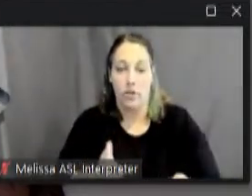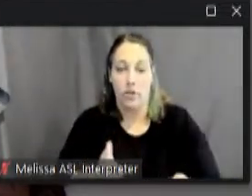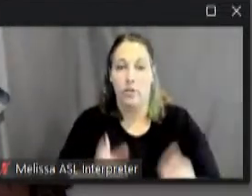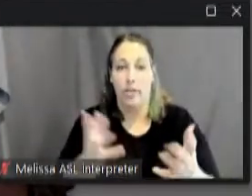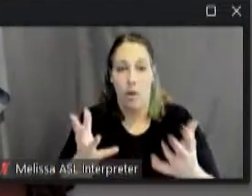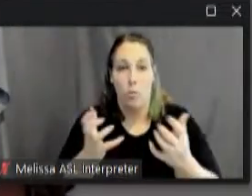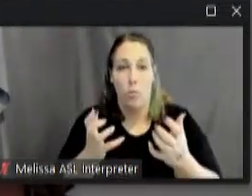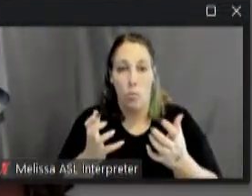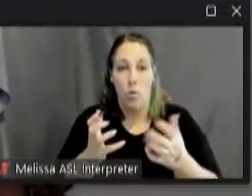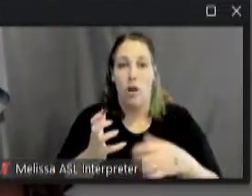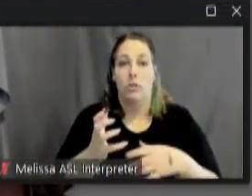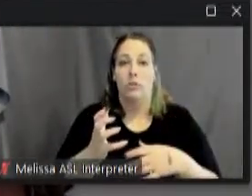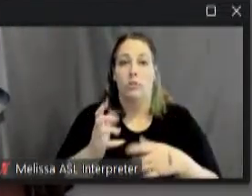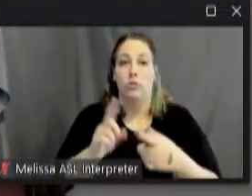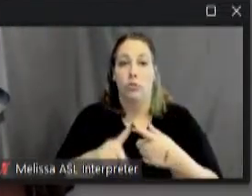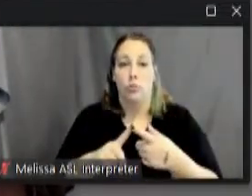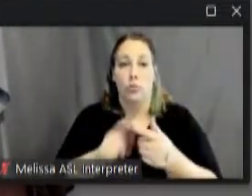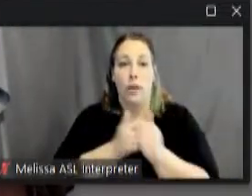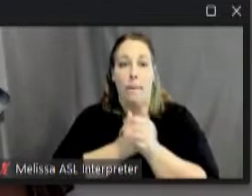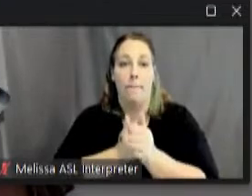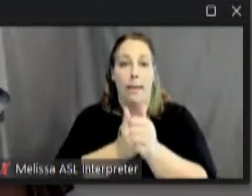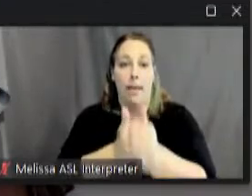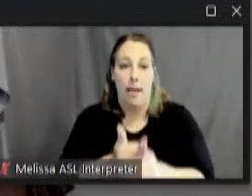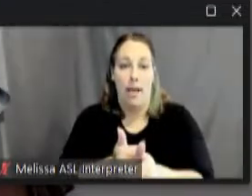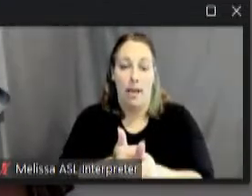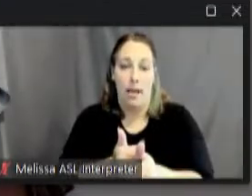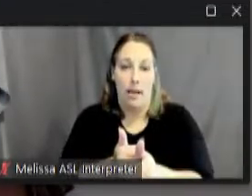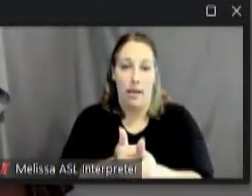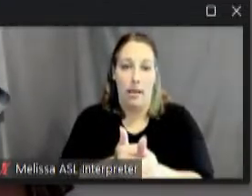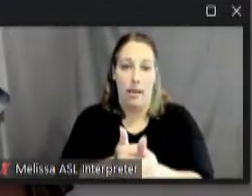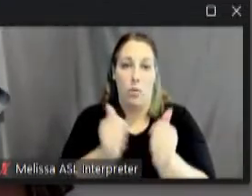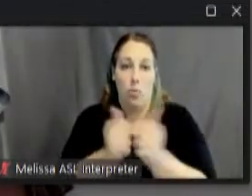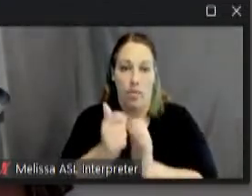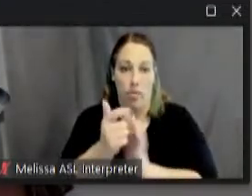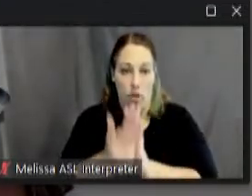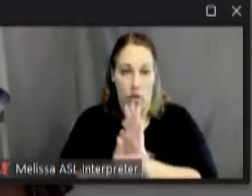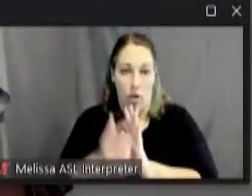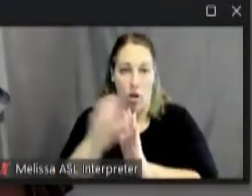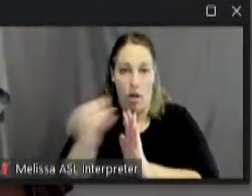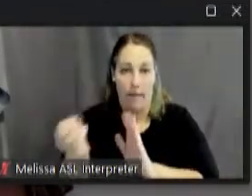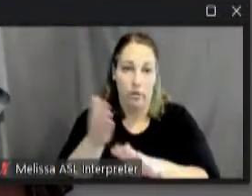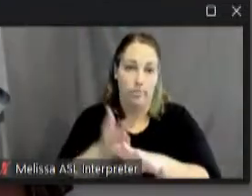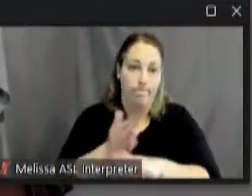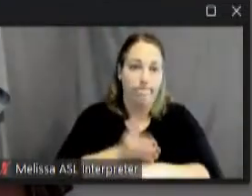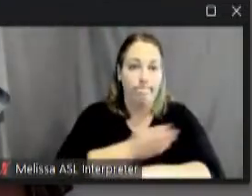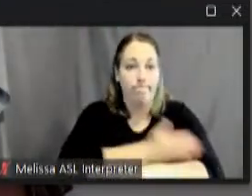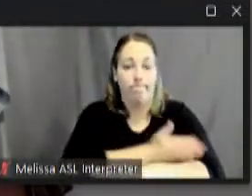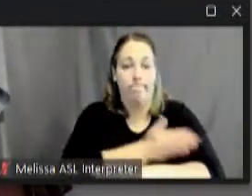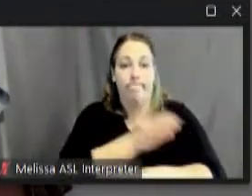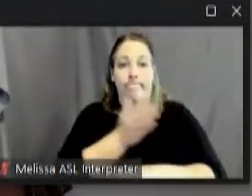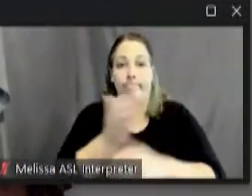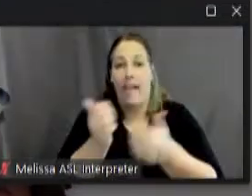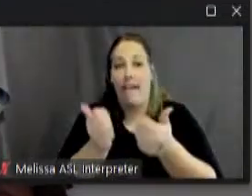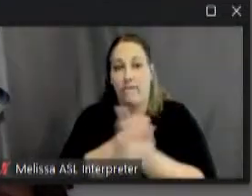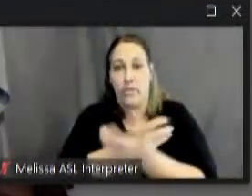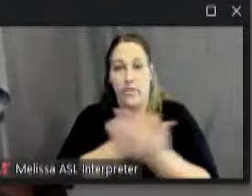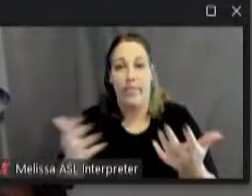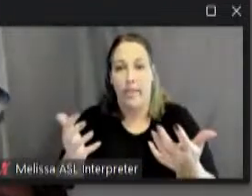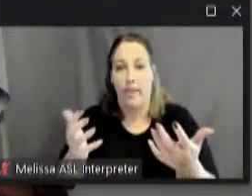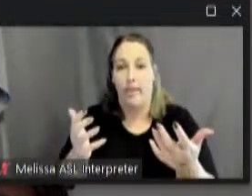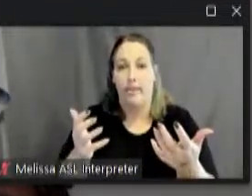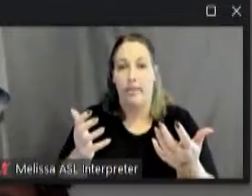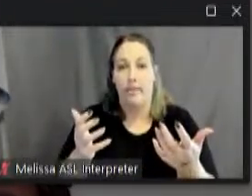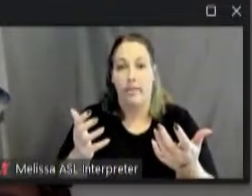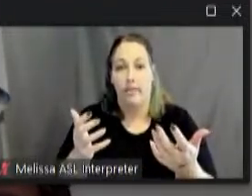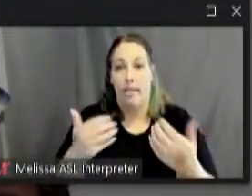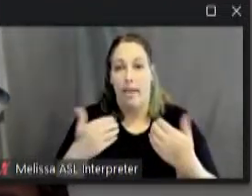to comply with the law and improve everything that has not